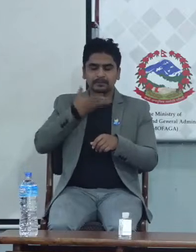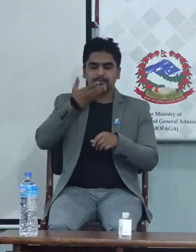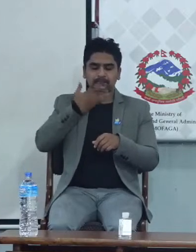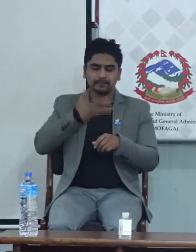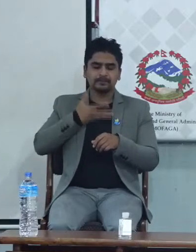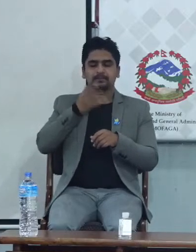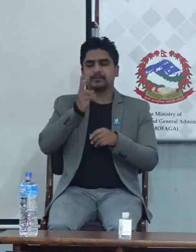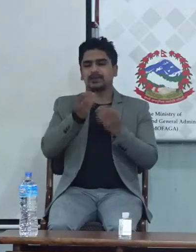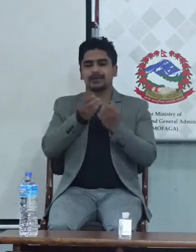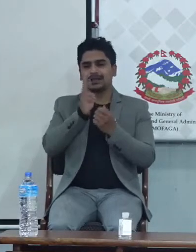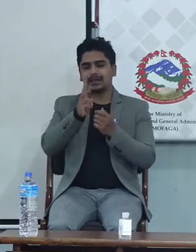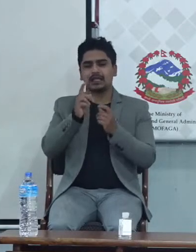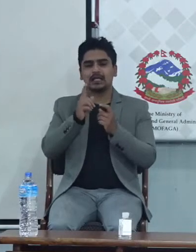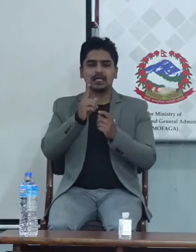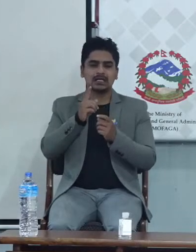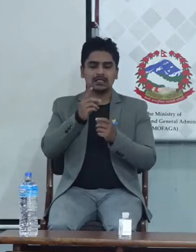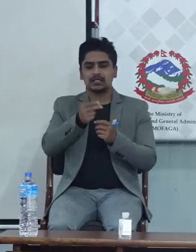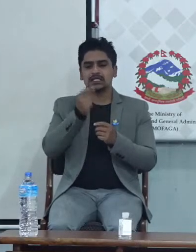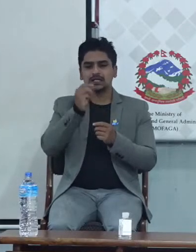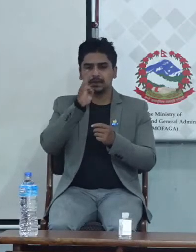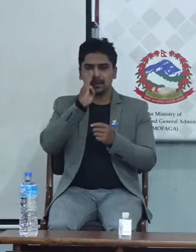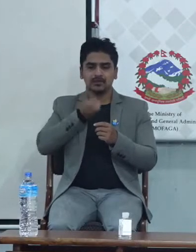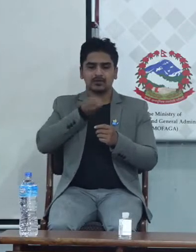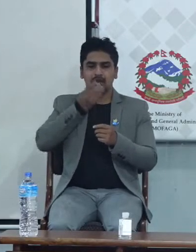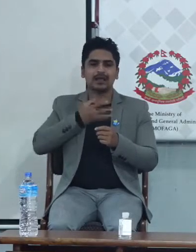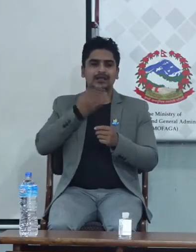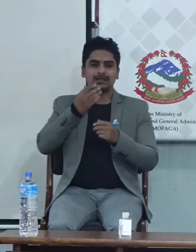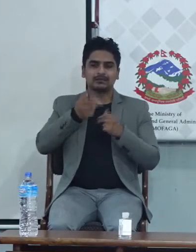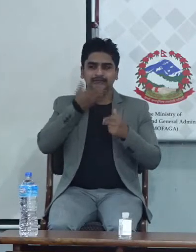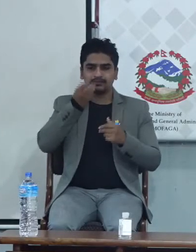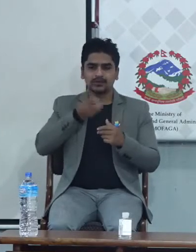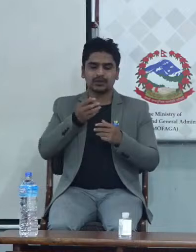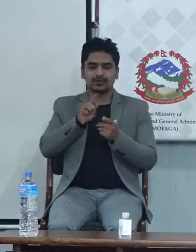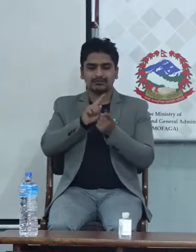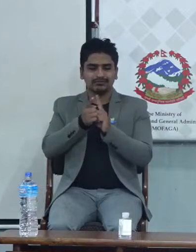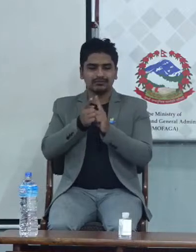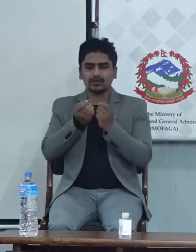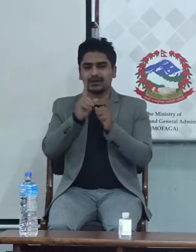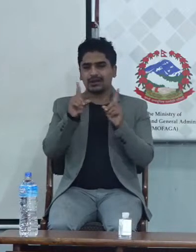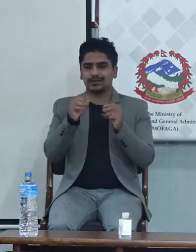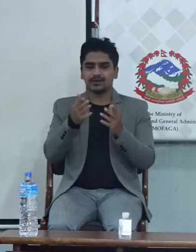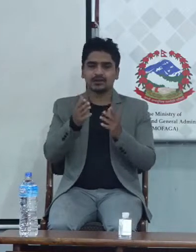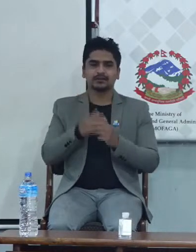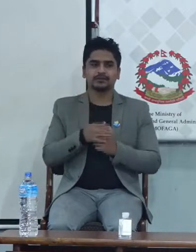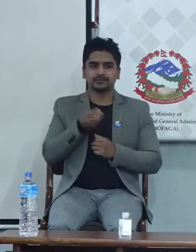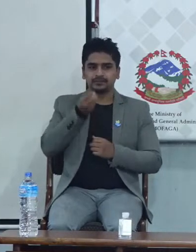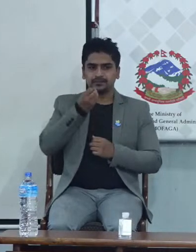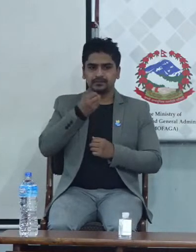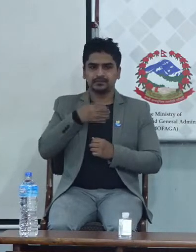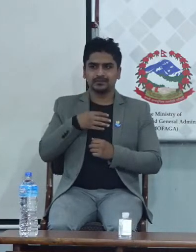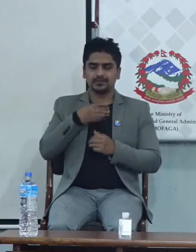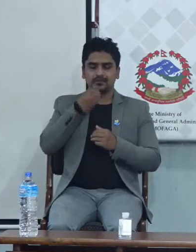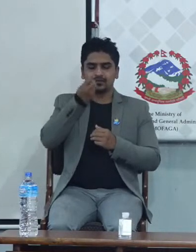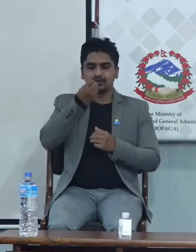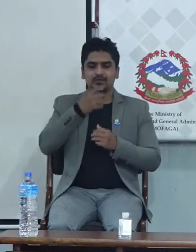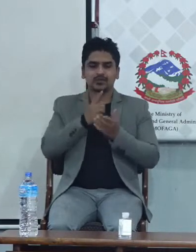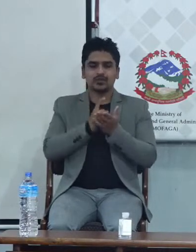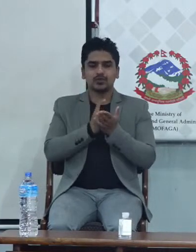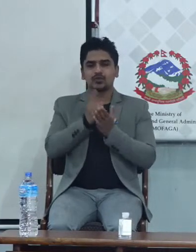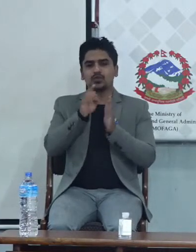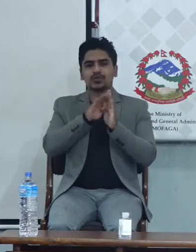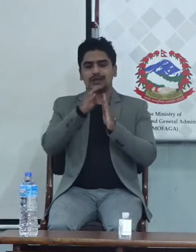anything. And feel the quality of the breathing